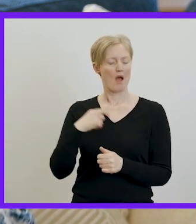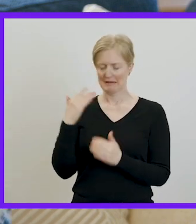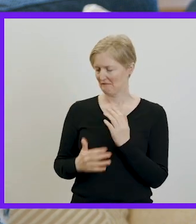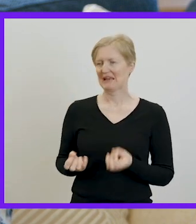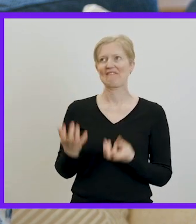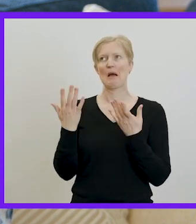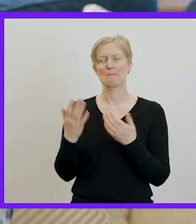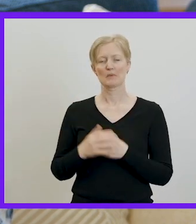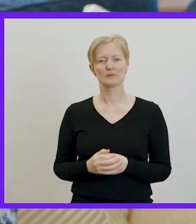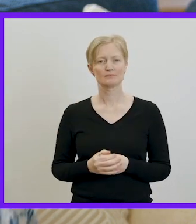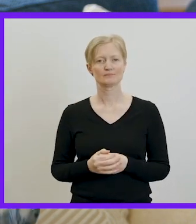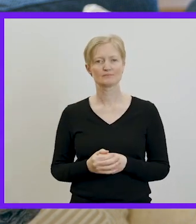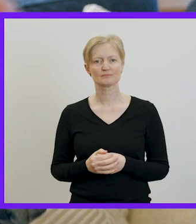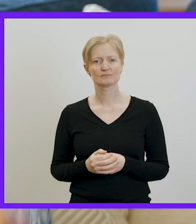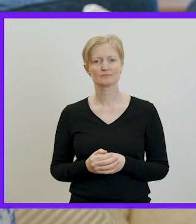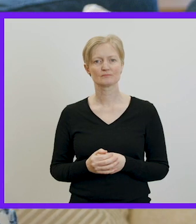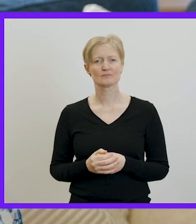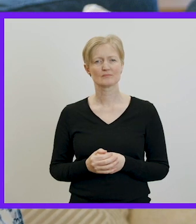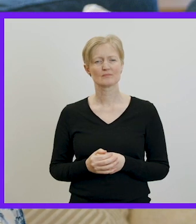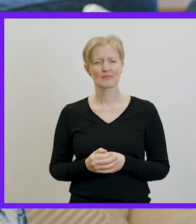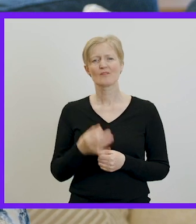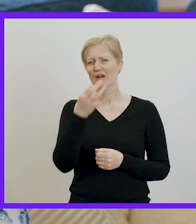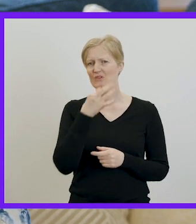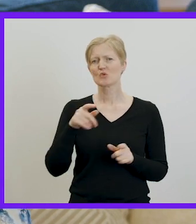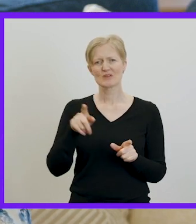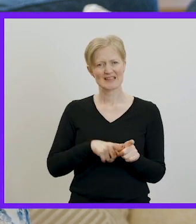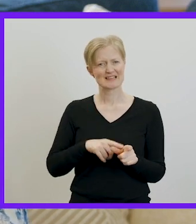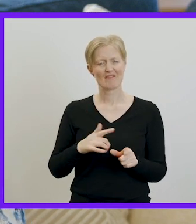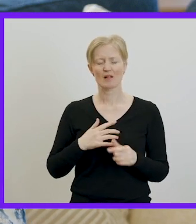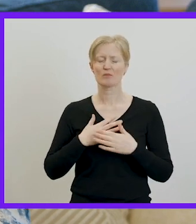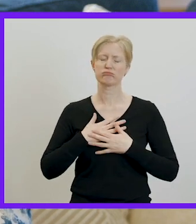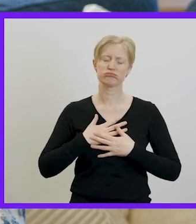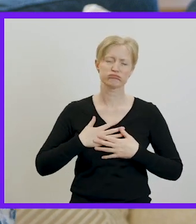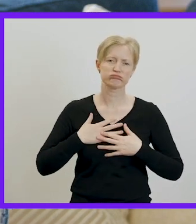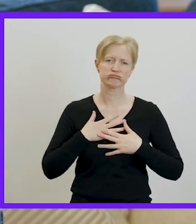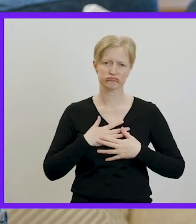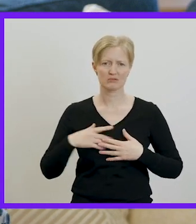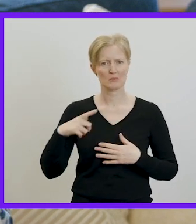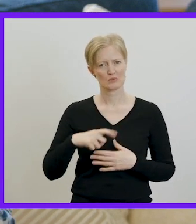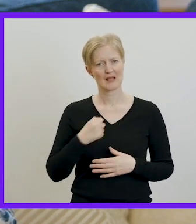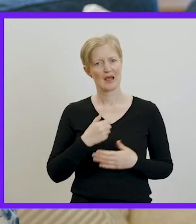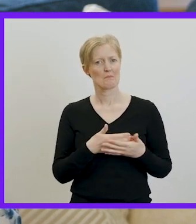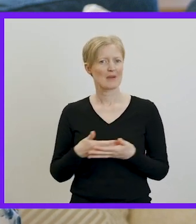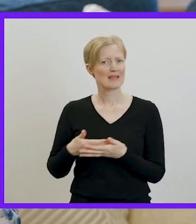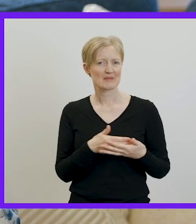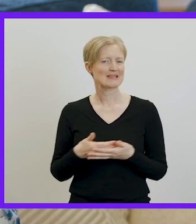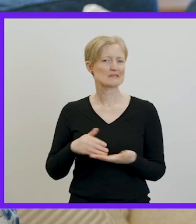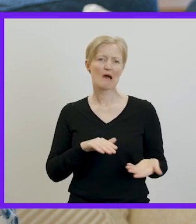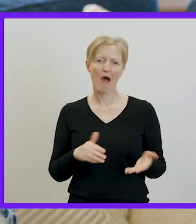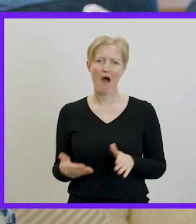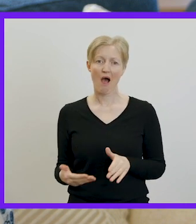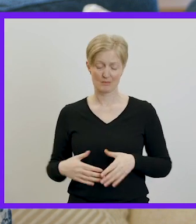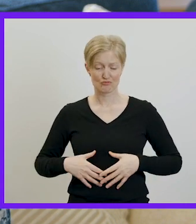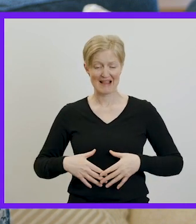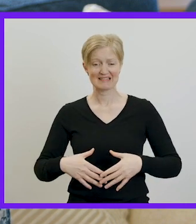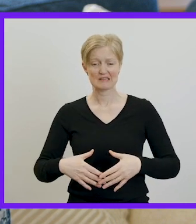give up on you. A number of years, we had a very huge discouragement when we lost a baby. She was